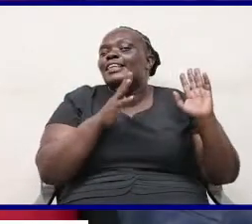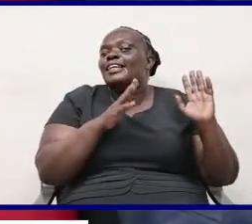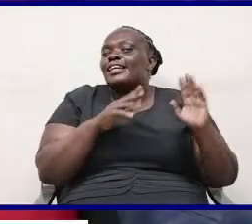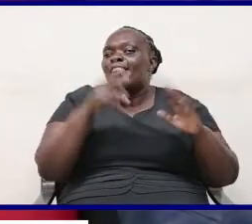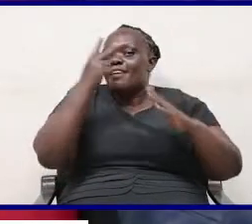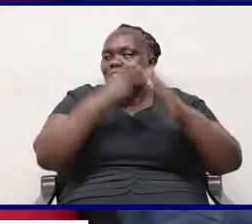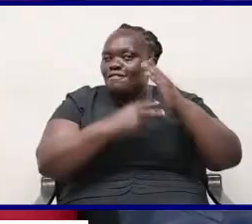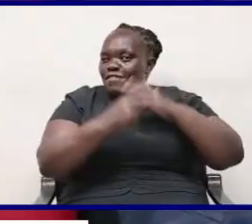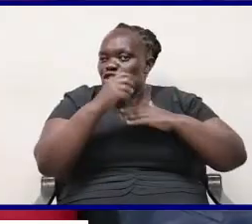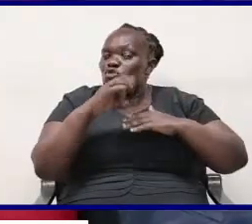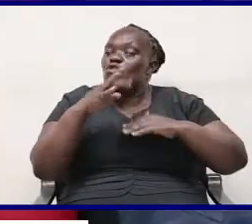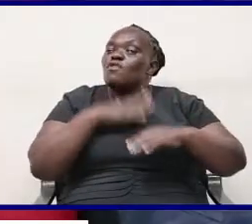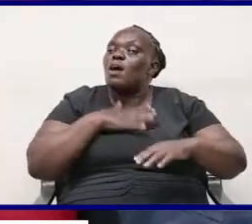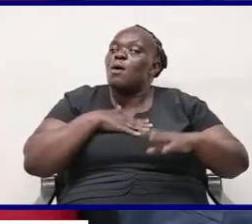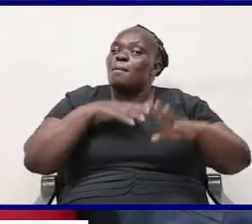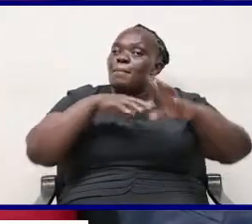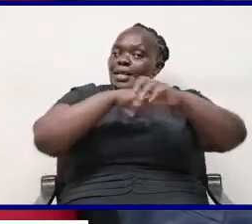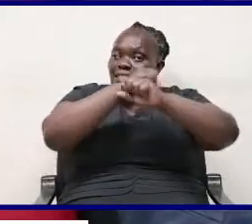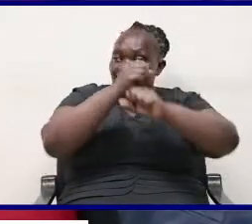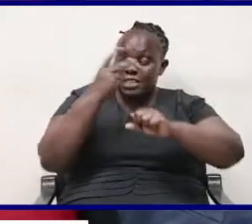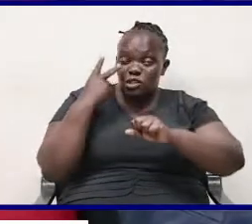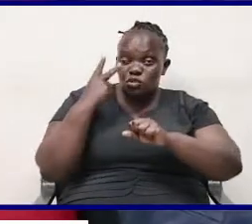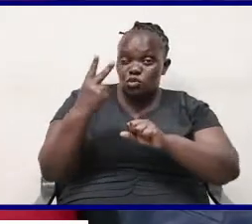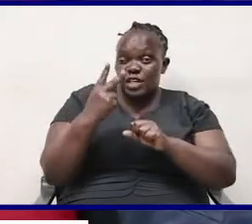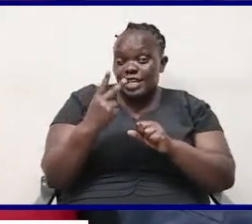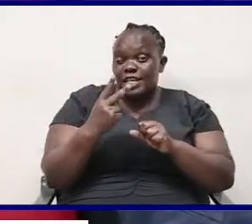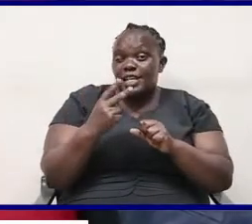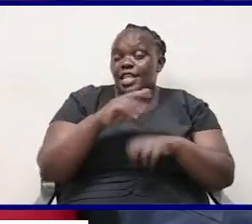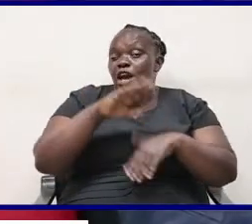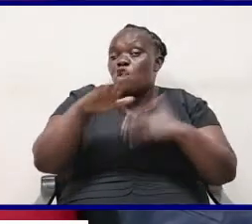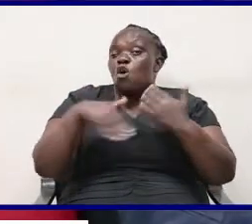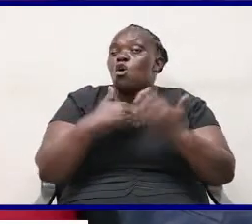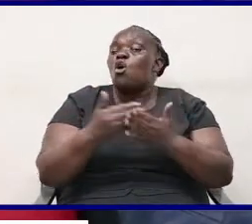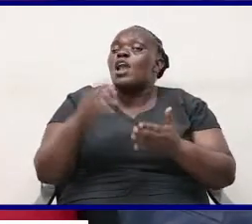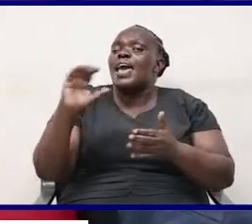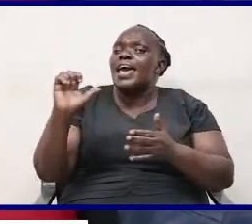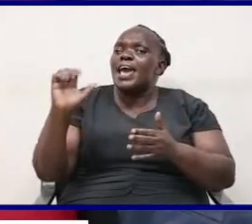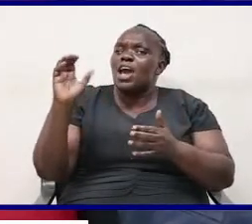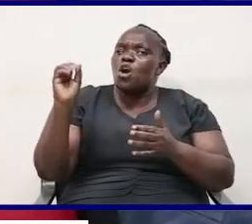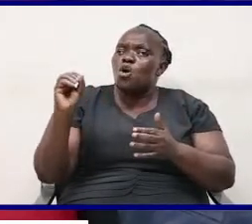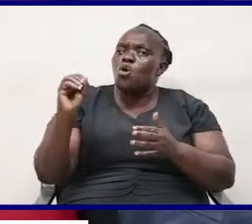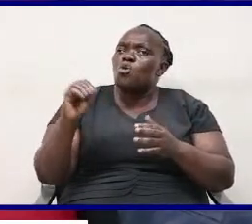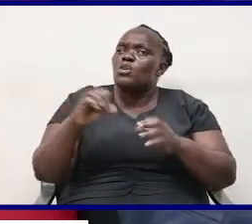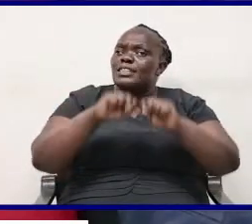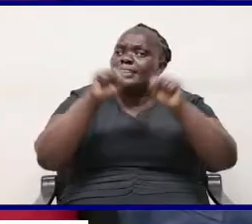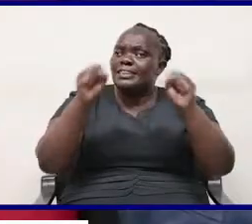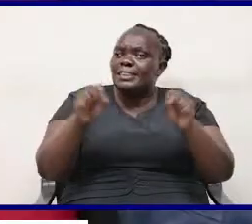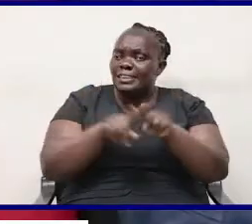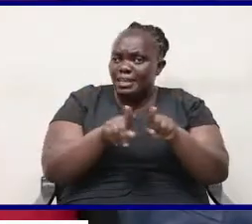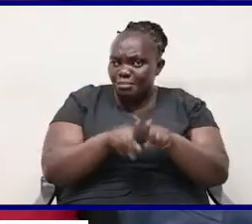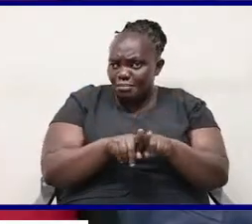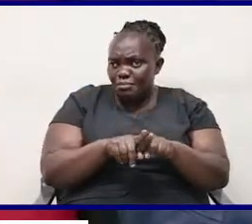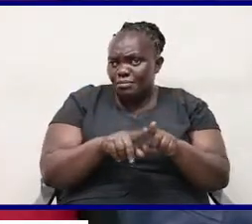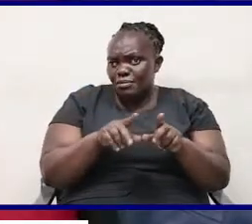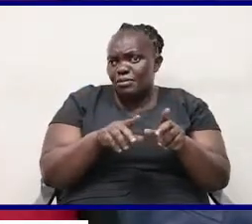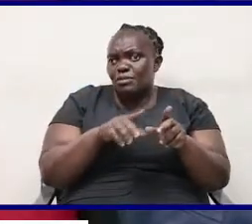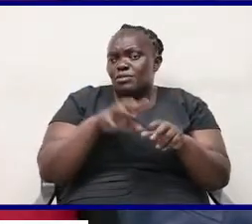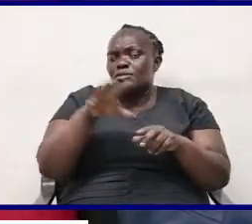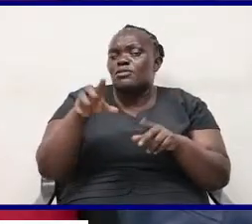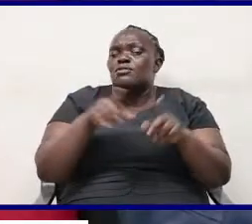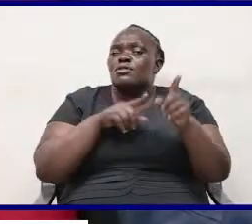the vision of our president. He's actually looking at the whole ecosystem from transportation